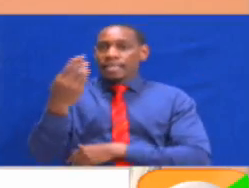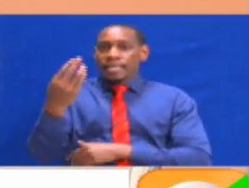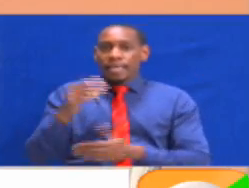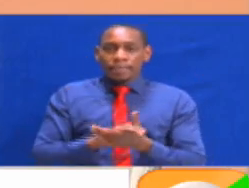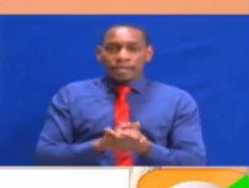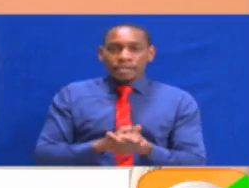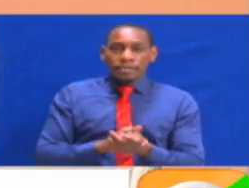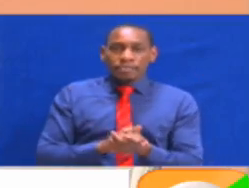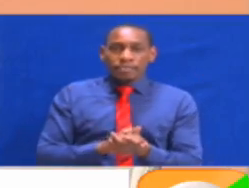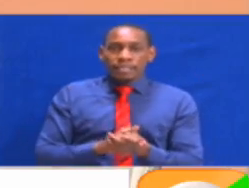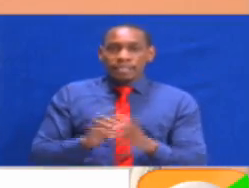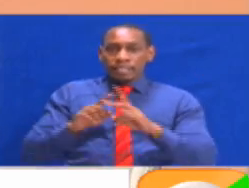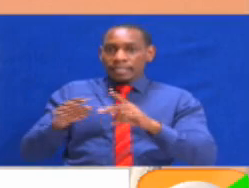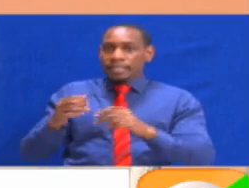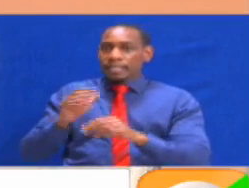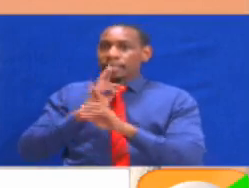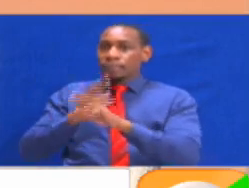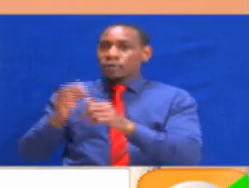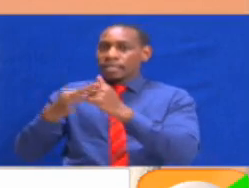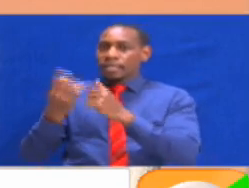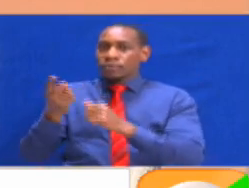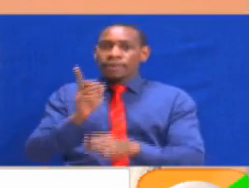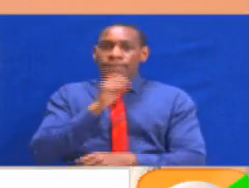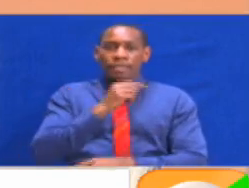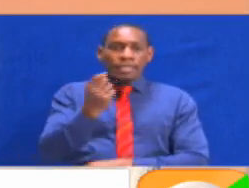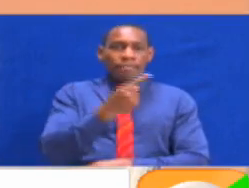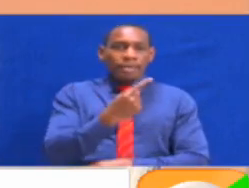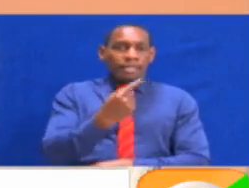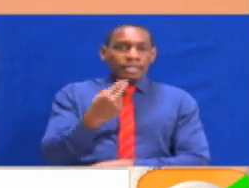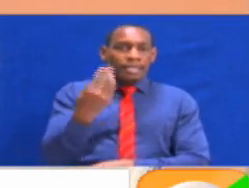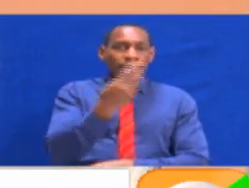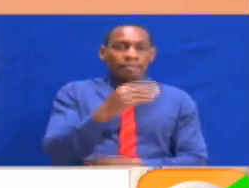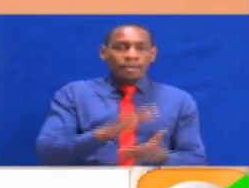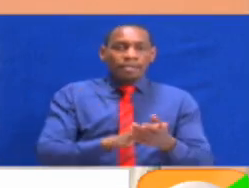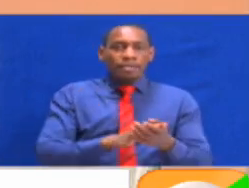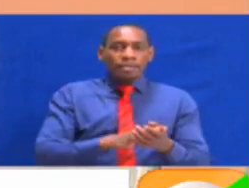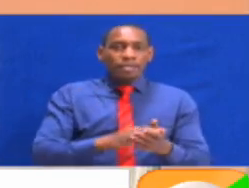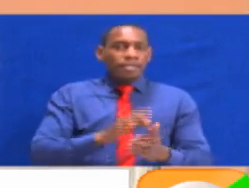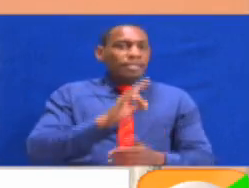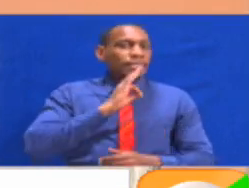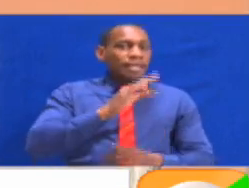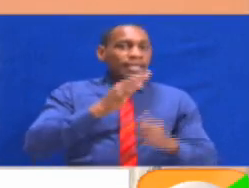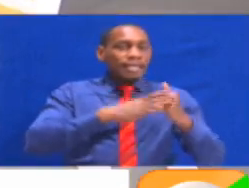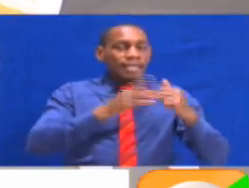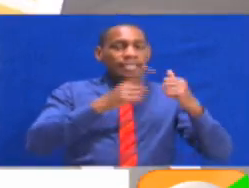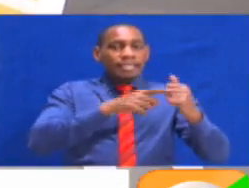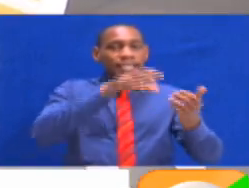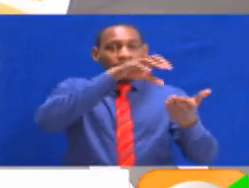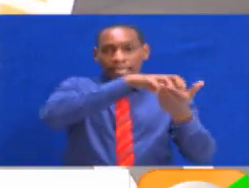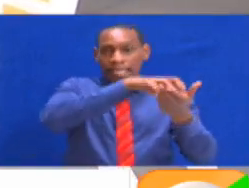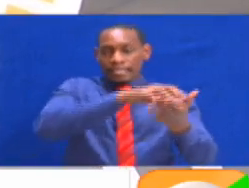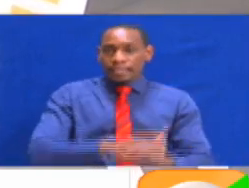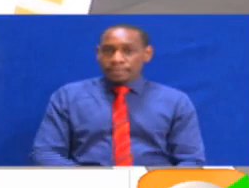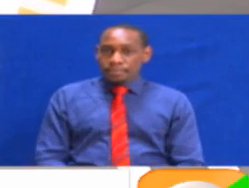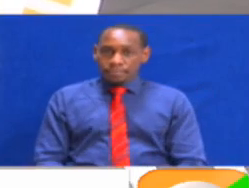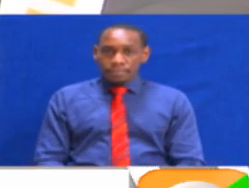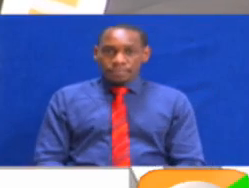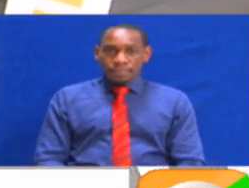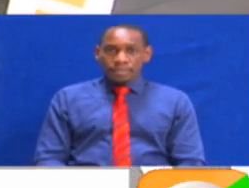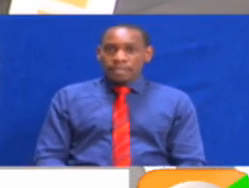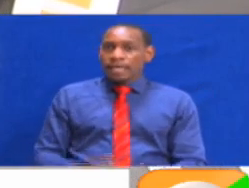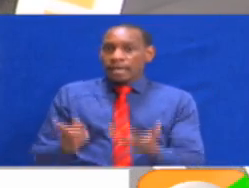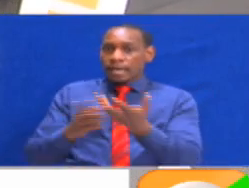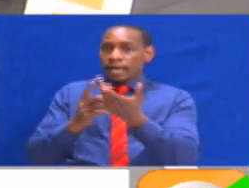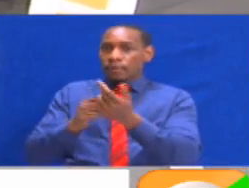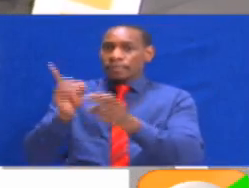started off at 81 and then finished the month of April at close to 400 cases. 396. Exactly. Yeah. In how many